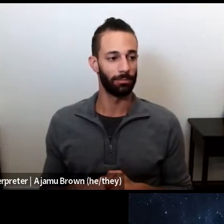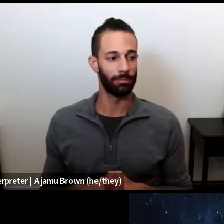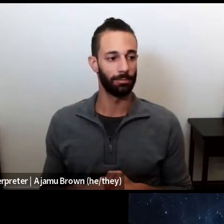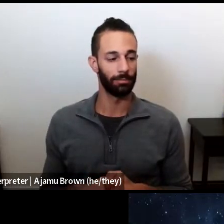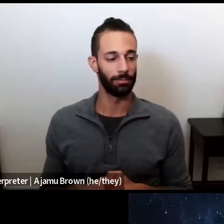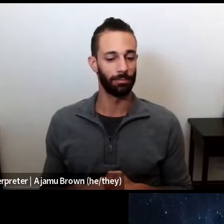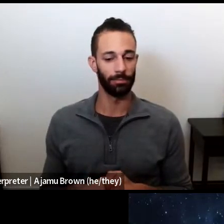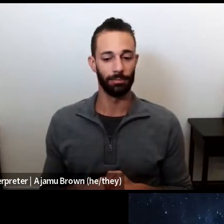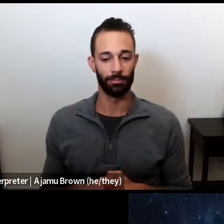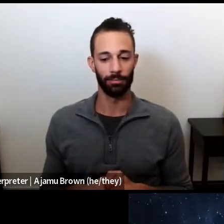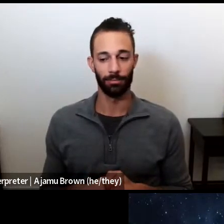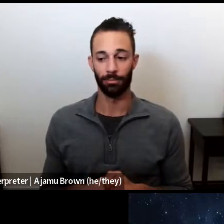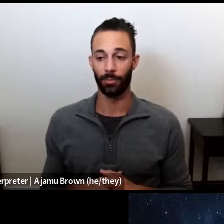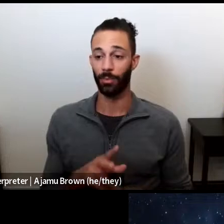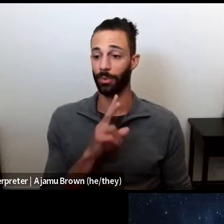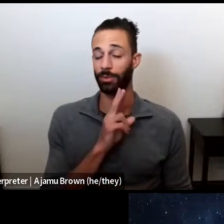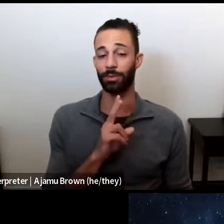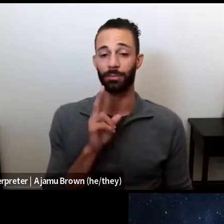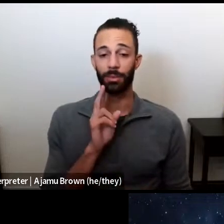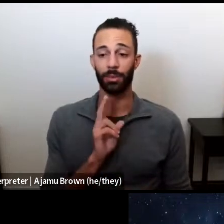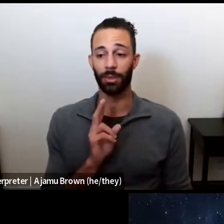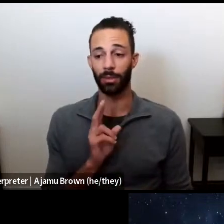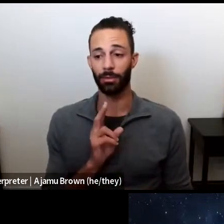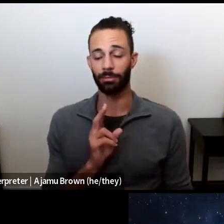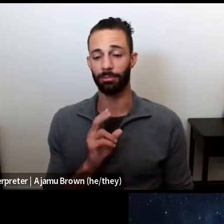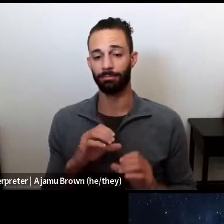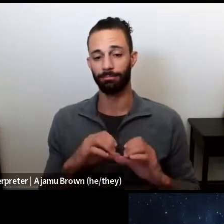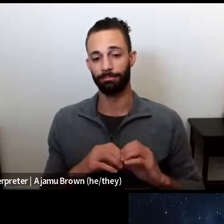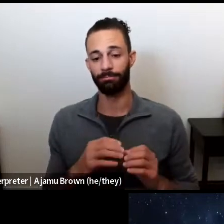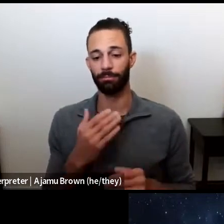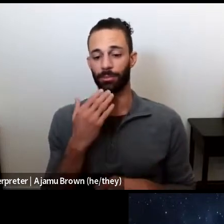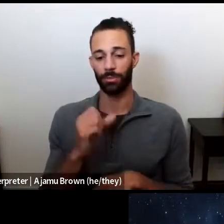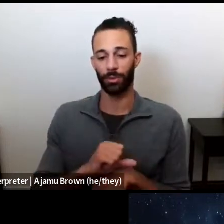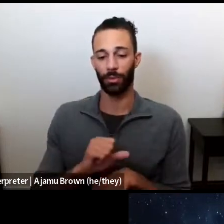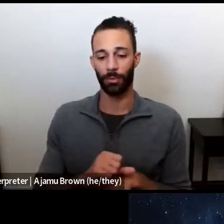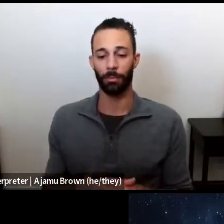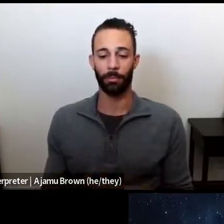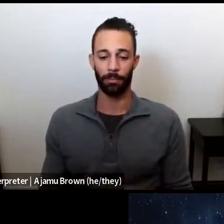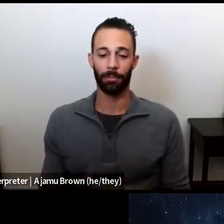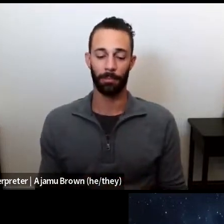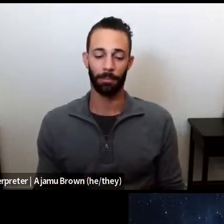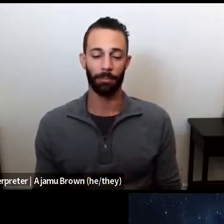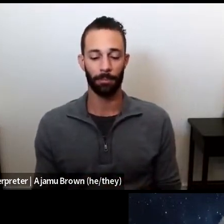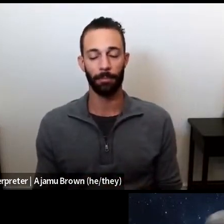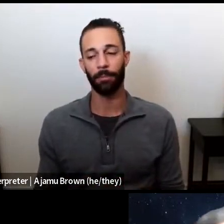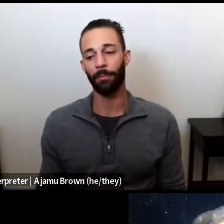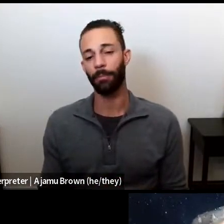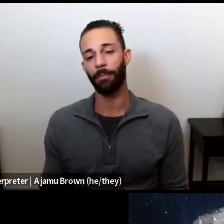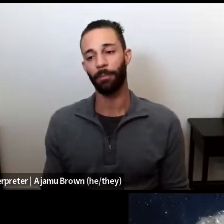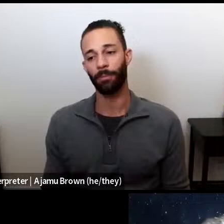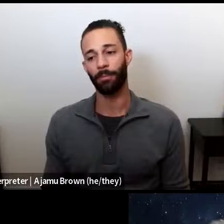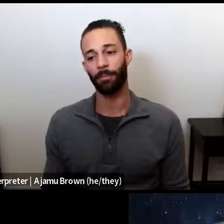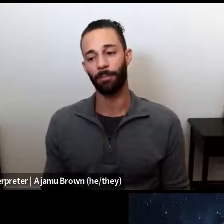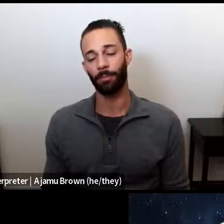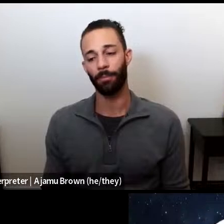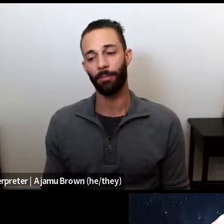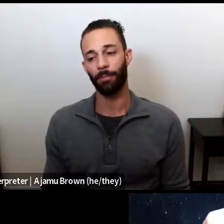right, Geminis. Good job. Good job. All right.